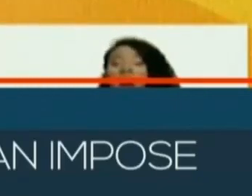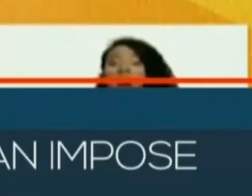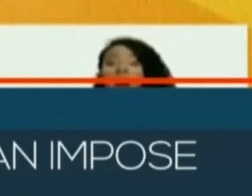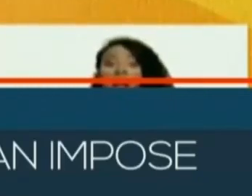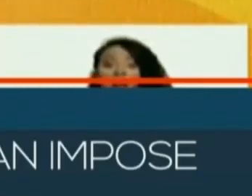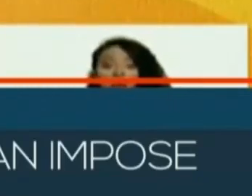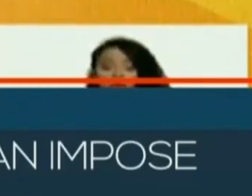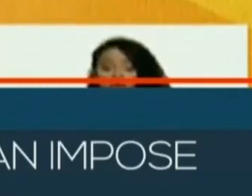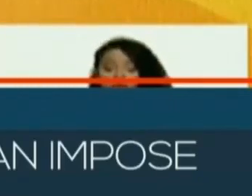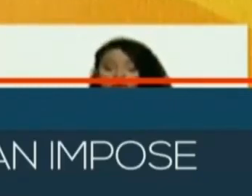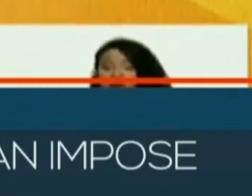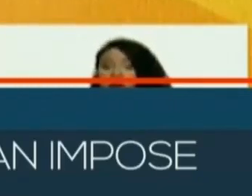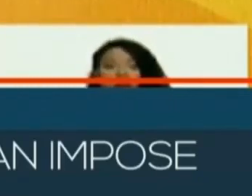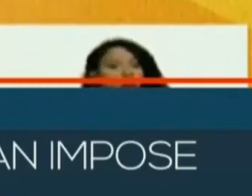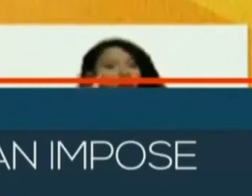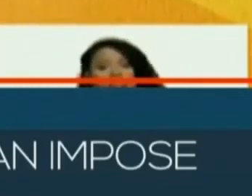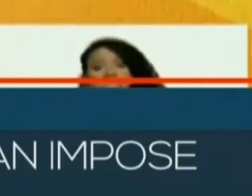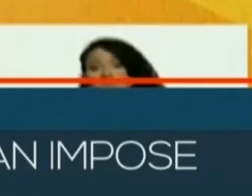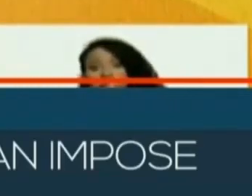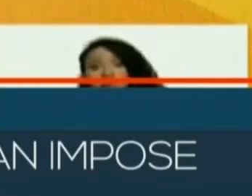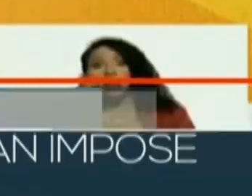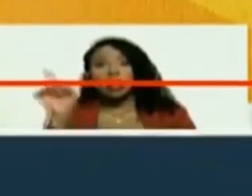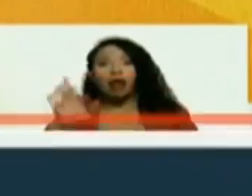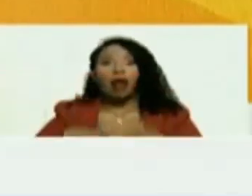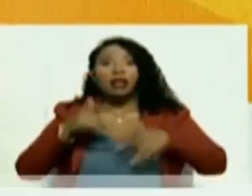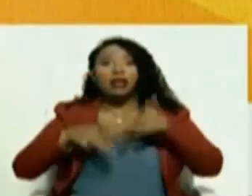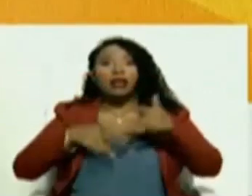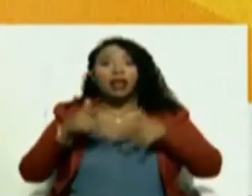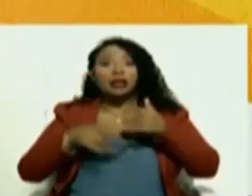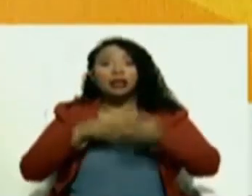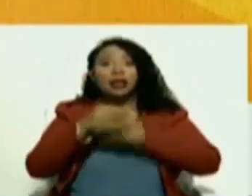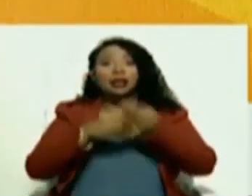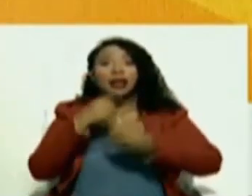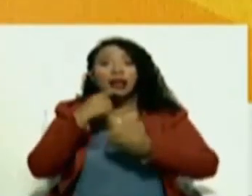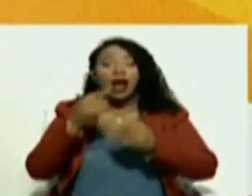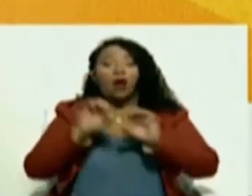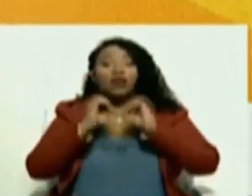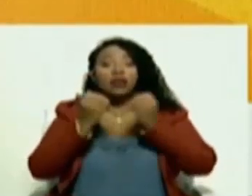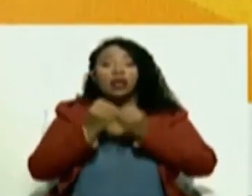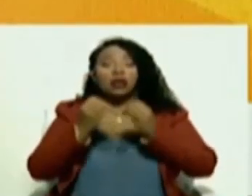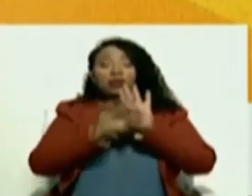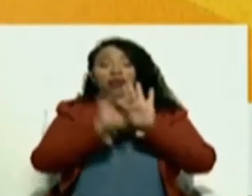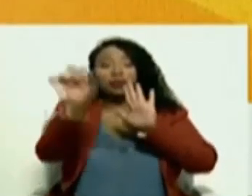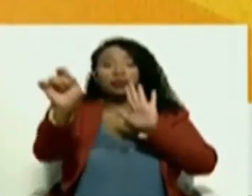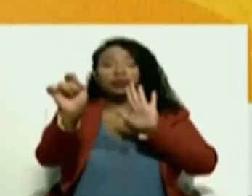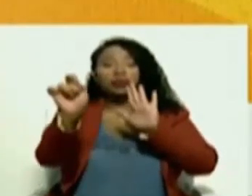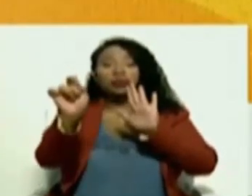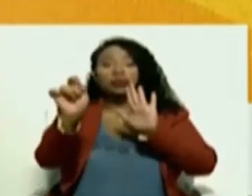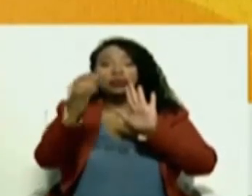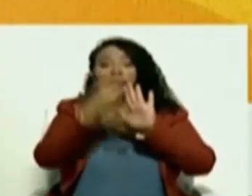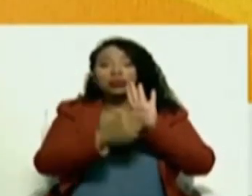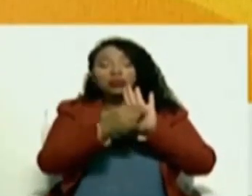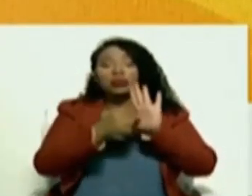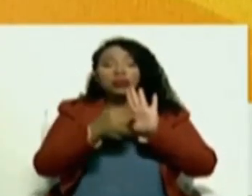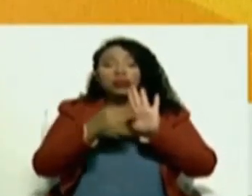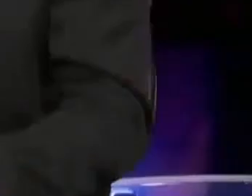not do. They are actions according to what the Constitutional Chamber says, and they are null and void of all validity.